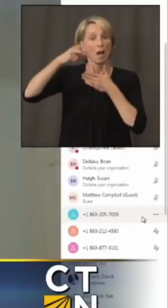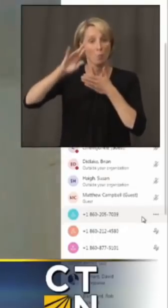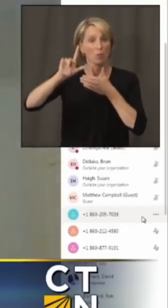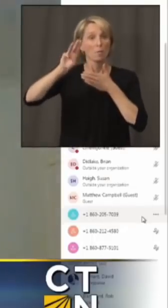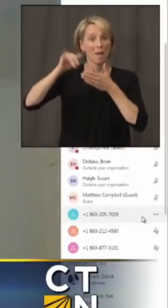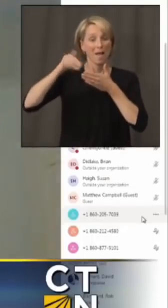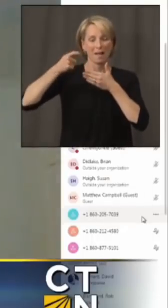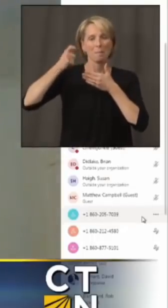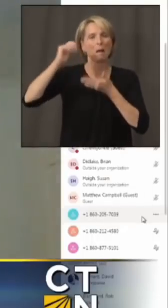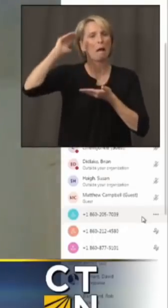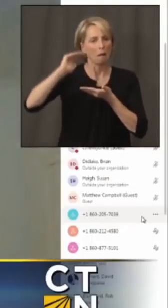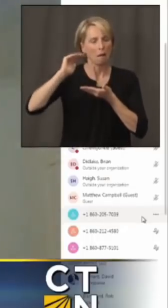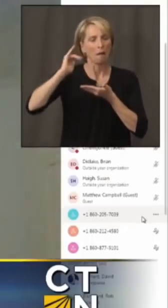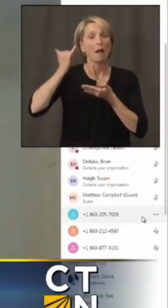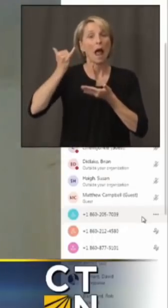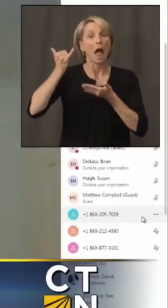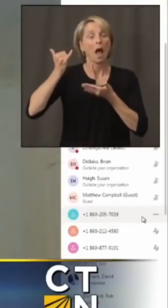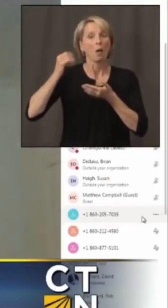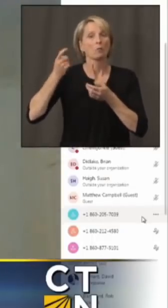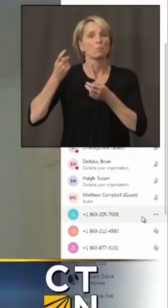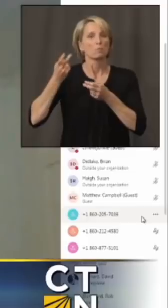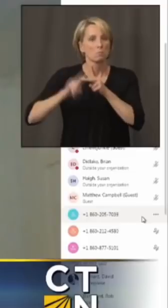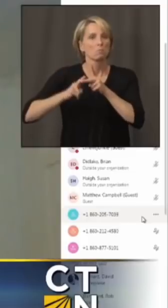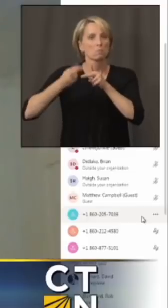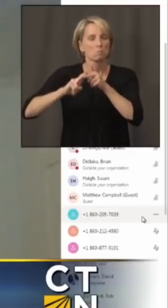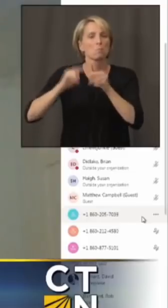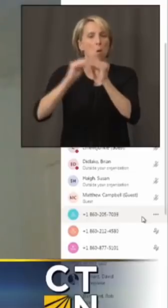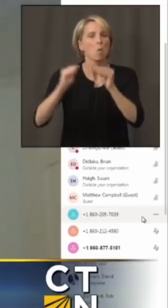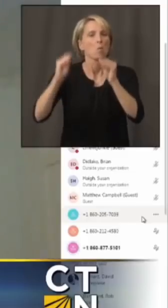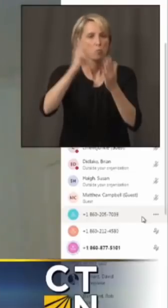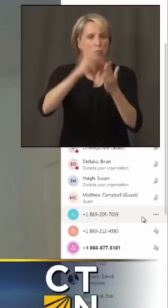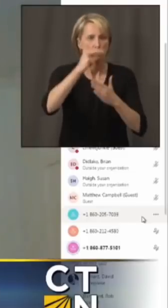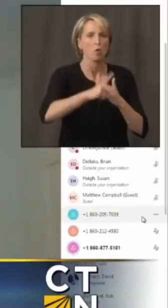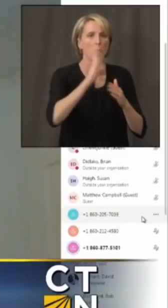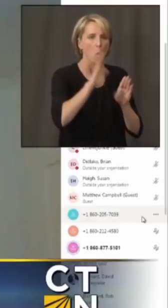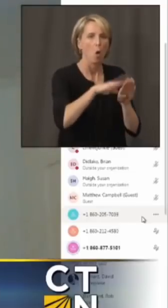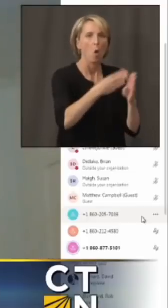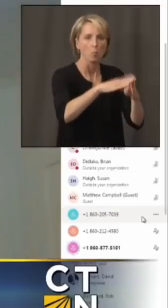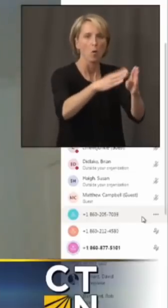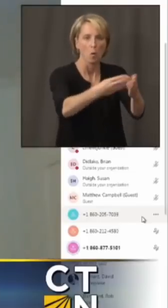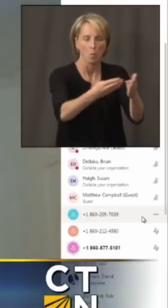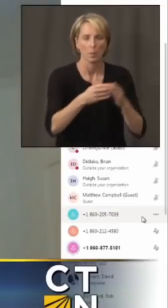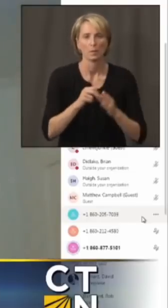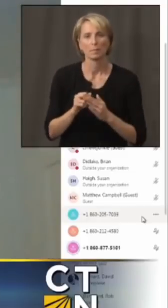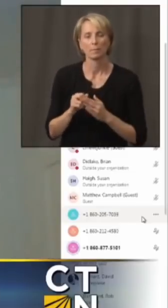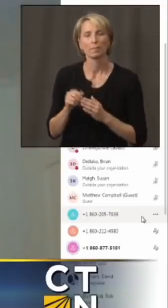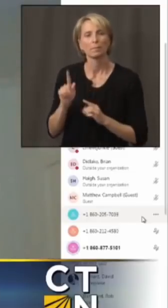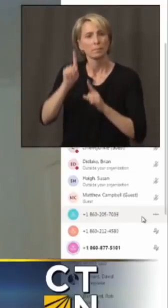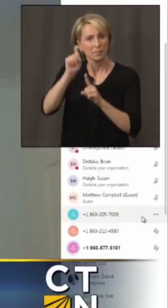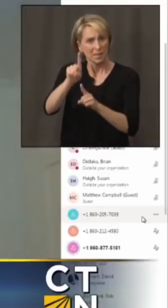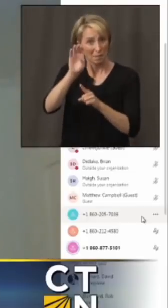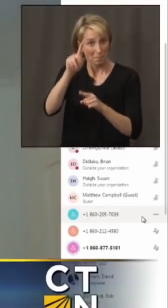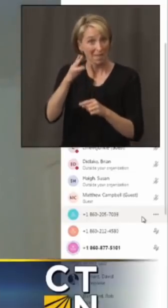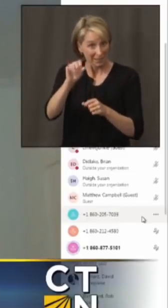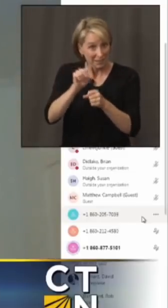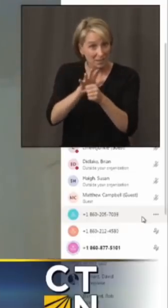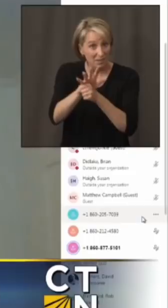Now we're about 1,900 programs. Okay. Will that be sufficient for the child care needs?